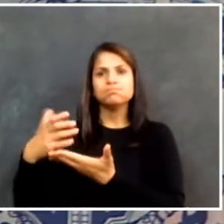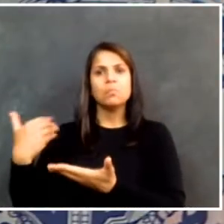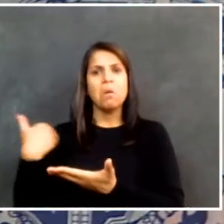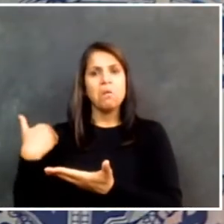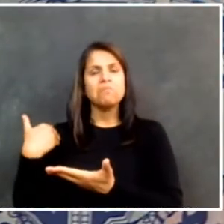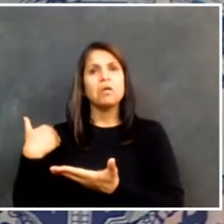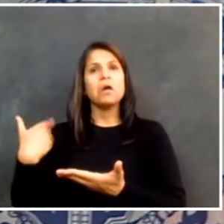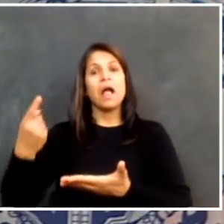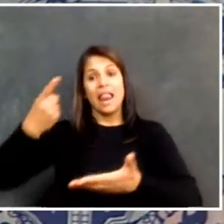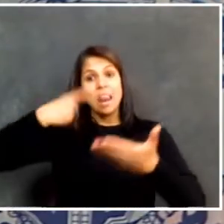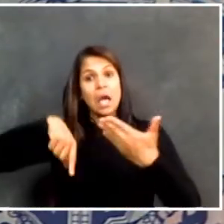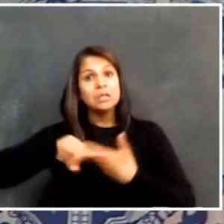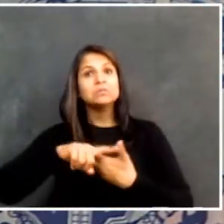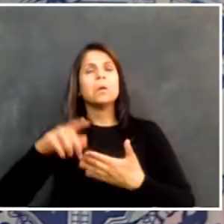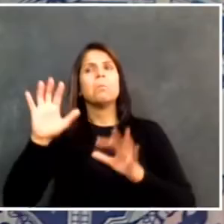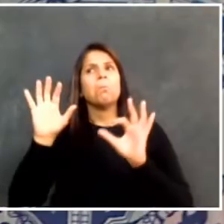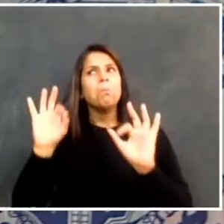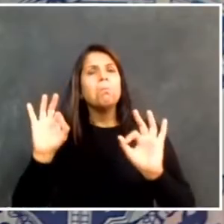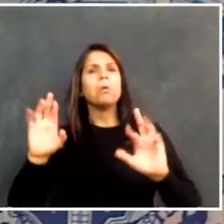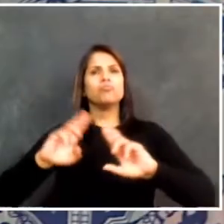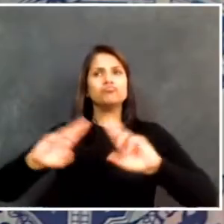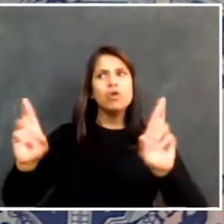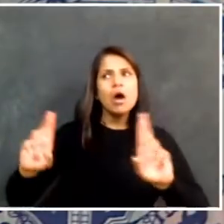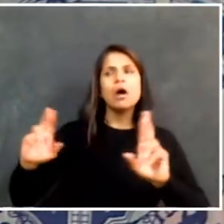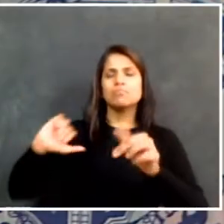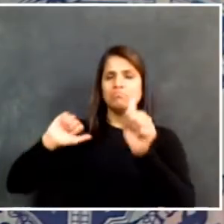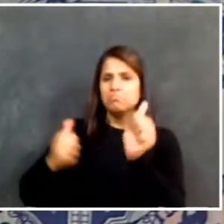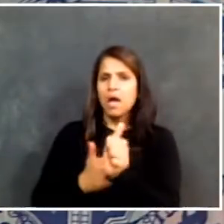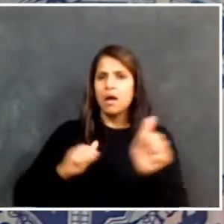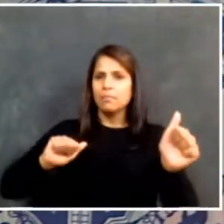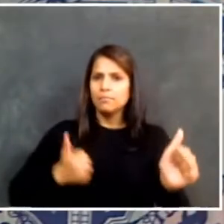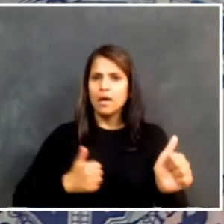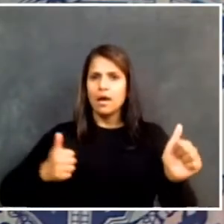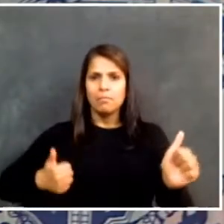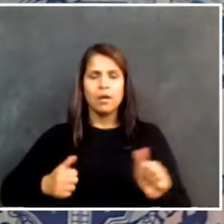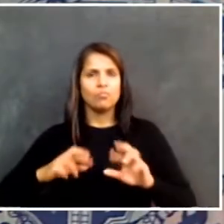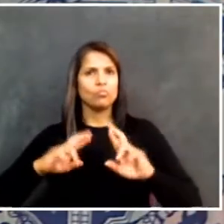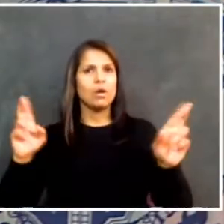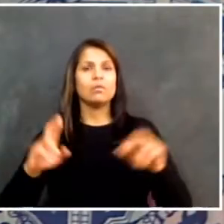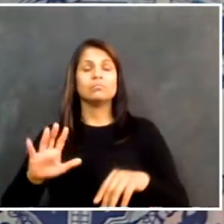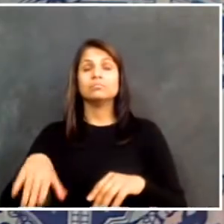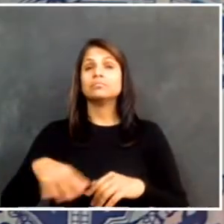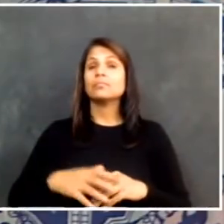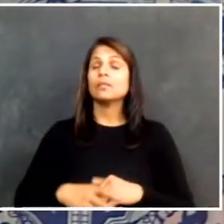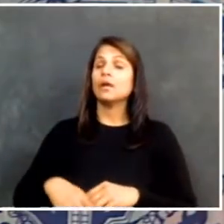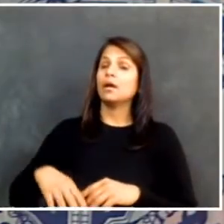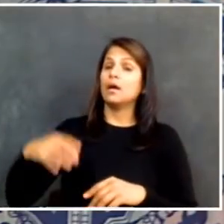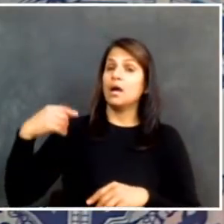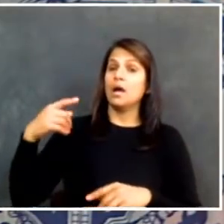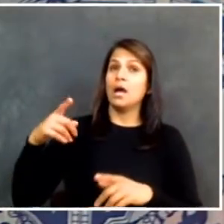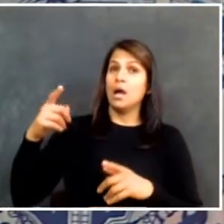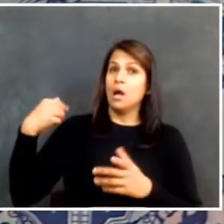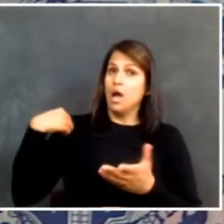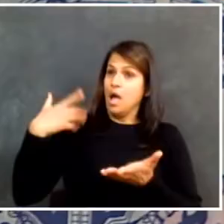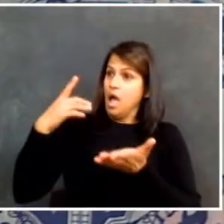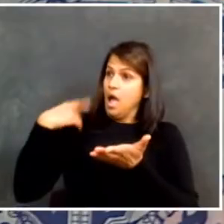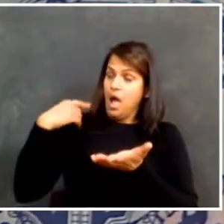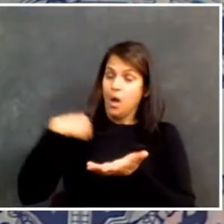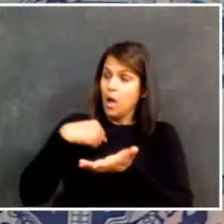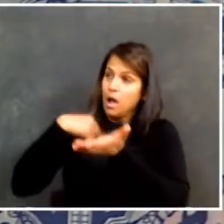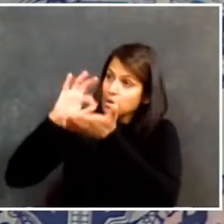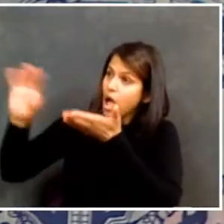tight it remains. So we're going to be at this for a while, trying to perfect these supplies, really get them to be